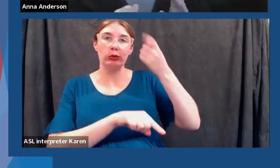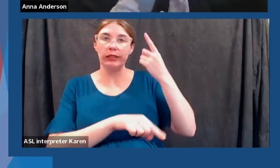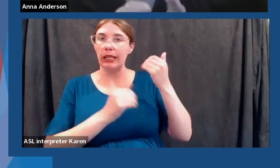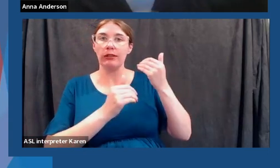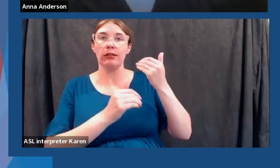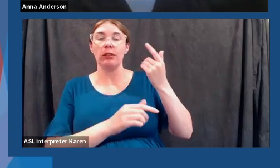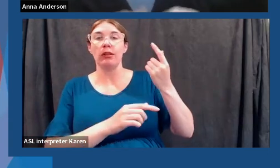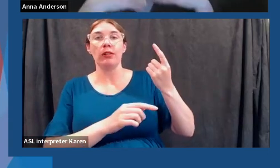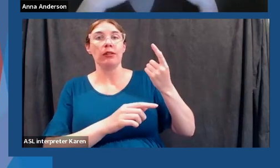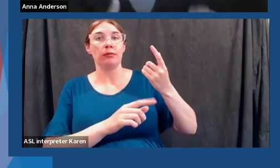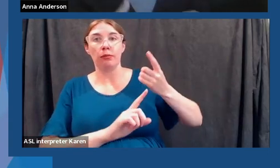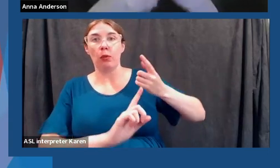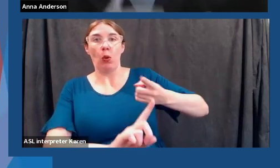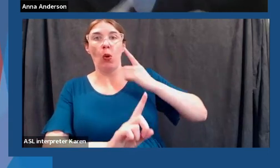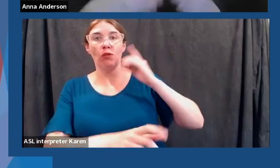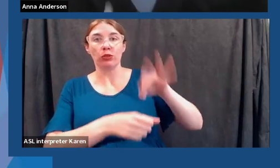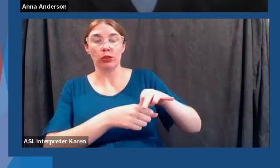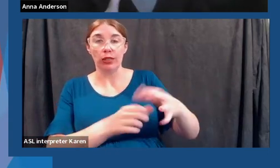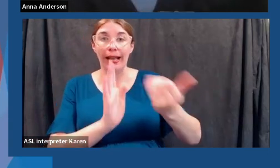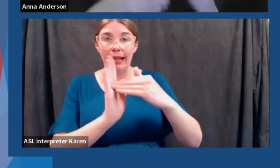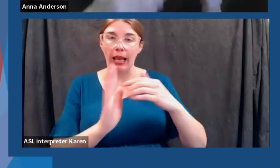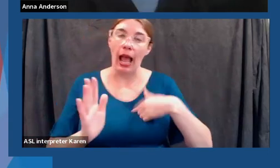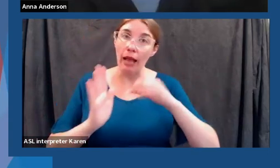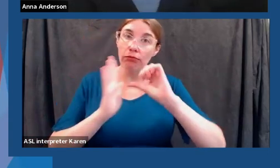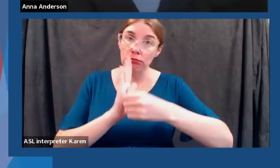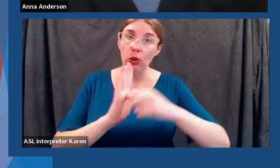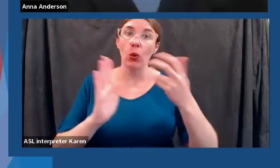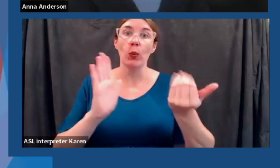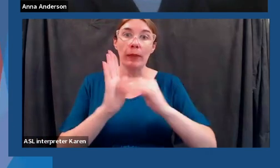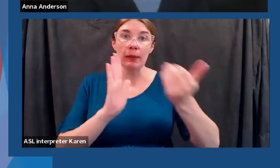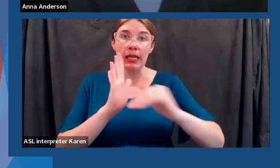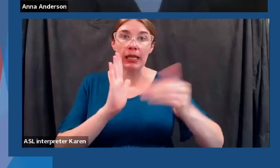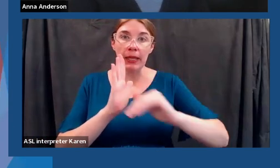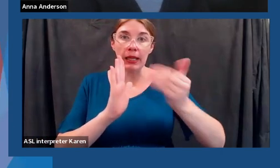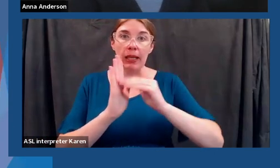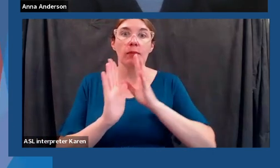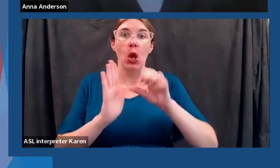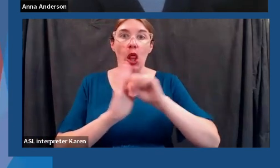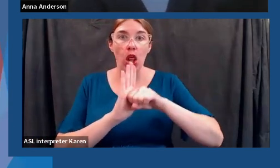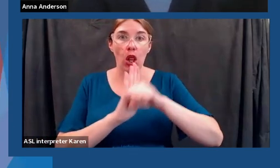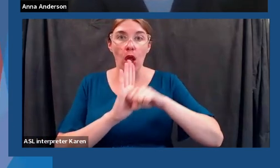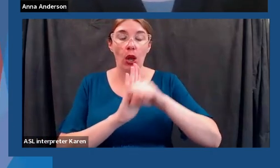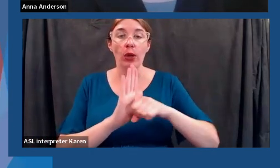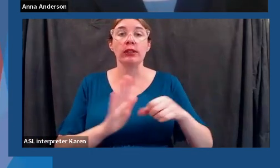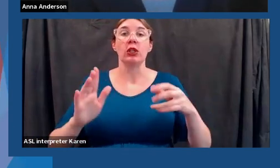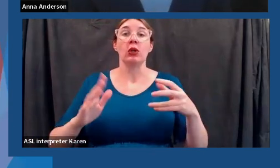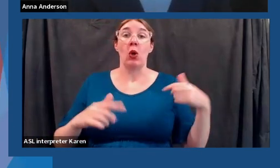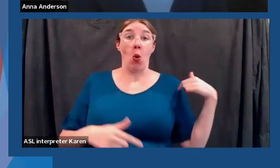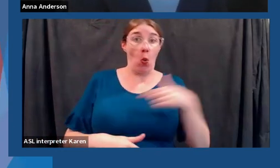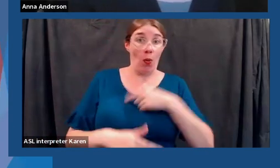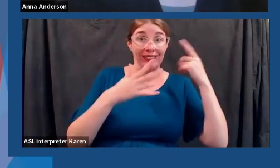keep repeating myself. Judge, courts. Those are the people that decide, not us. Next.